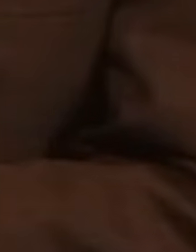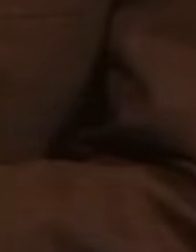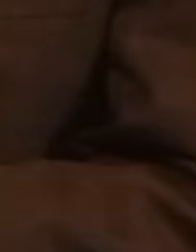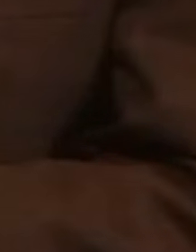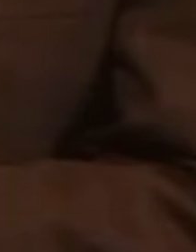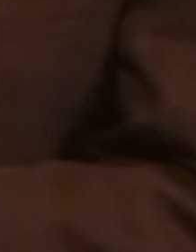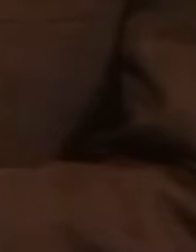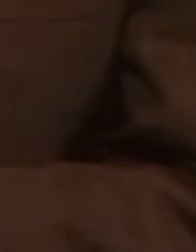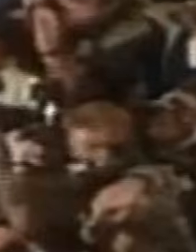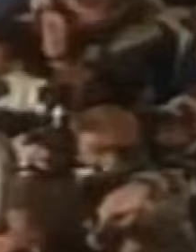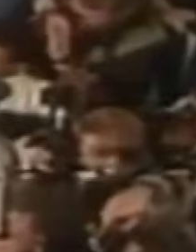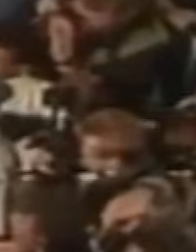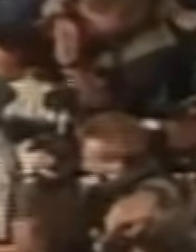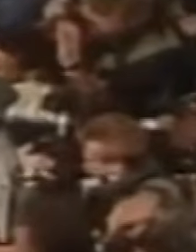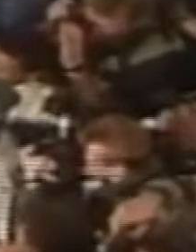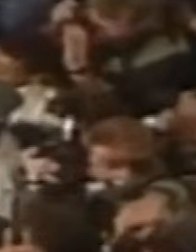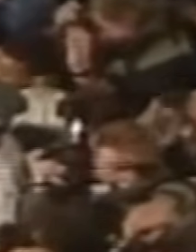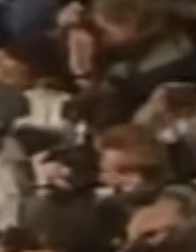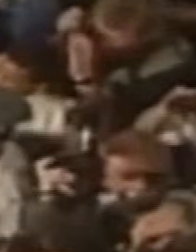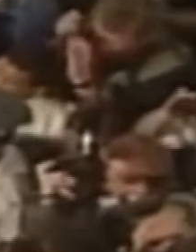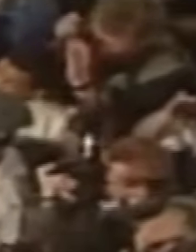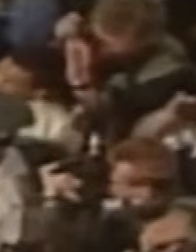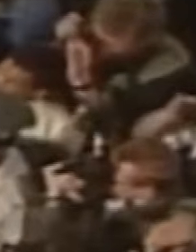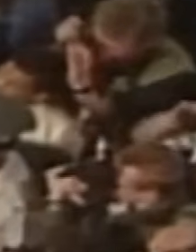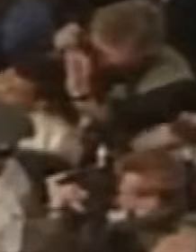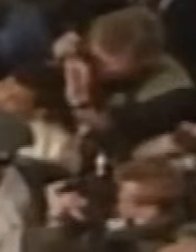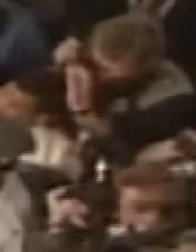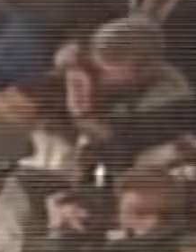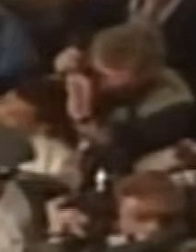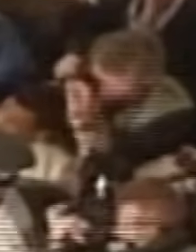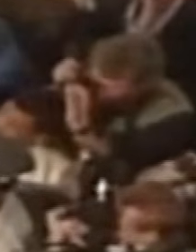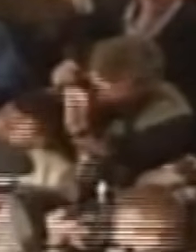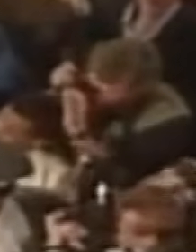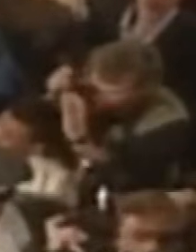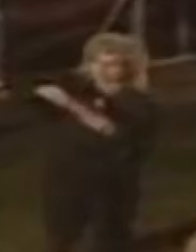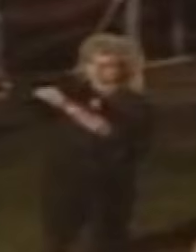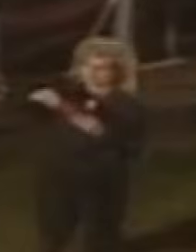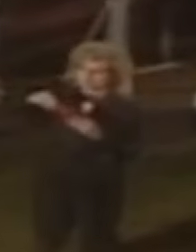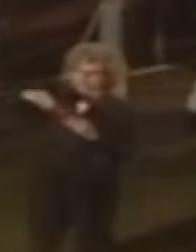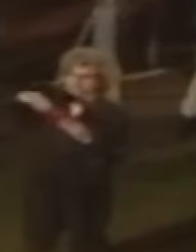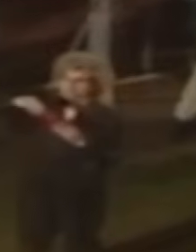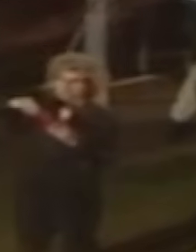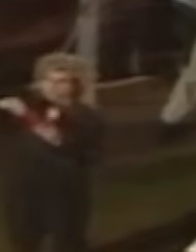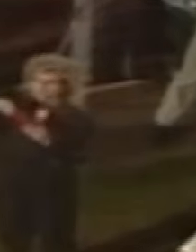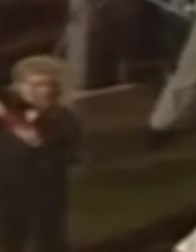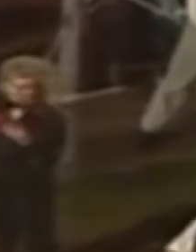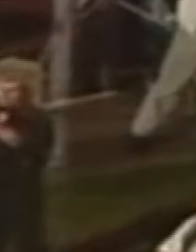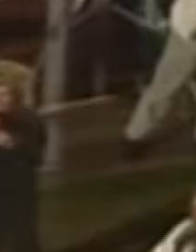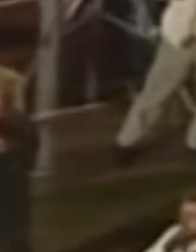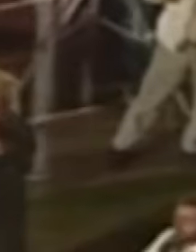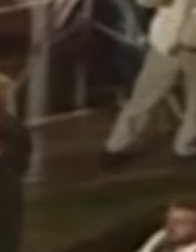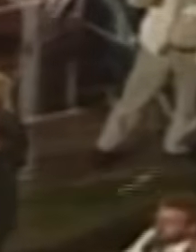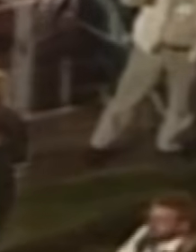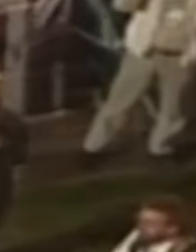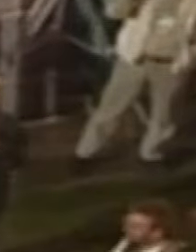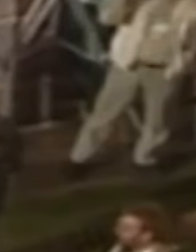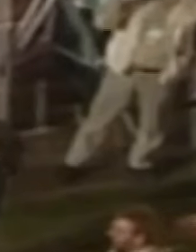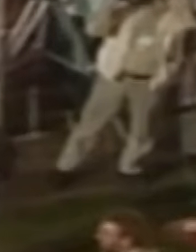the dawn of a new era in this land and to proclaim to the